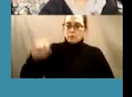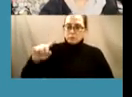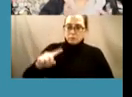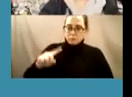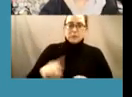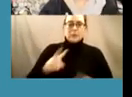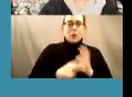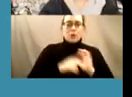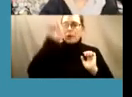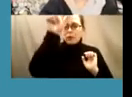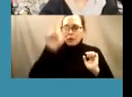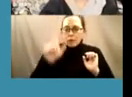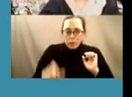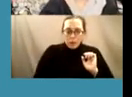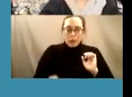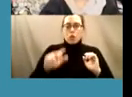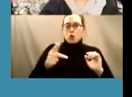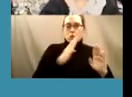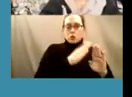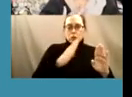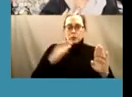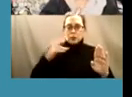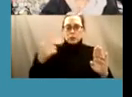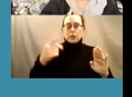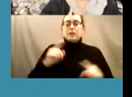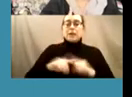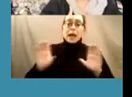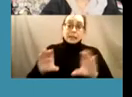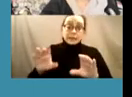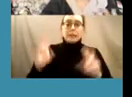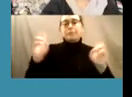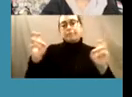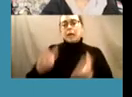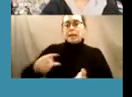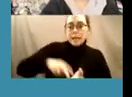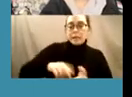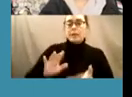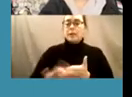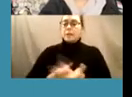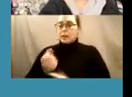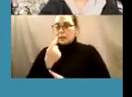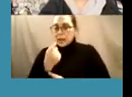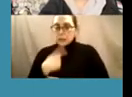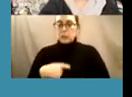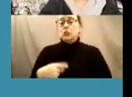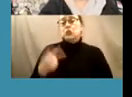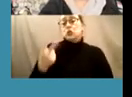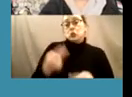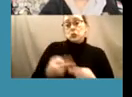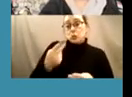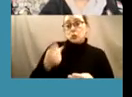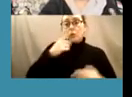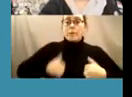3 spoons, and 4 spoons, with the 1 spoon activities being like getting out of bed, taking your meds, 2 spoons,